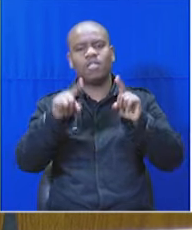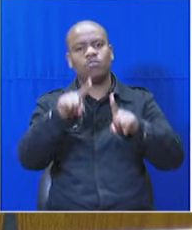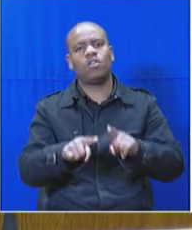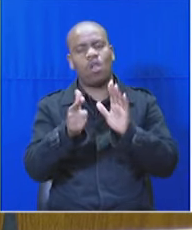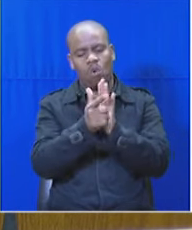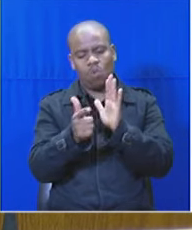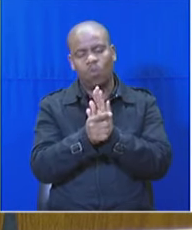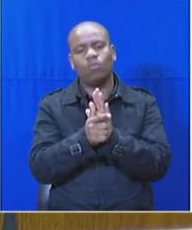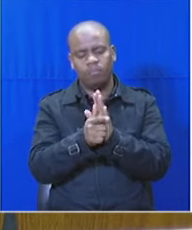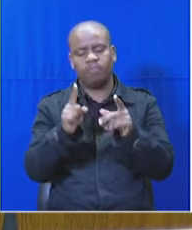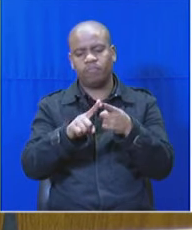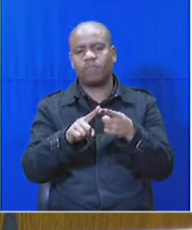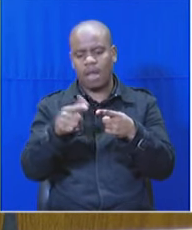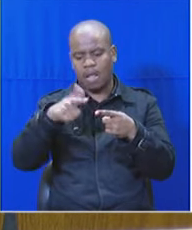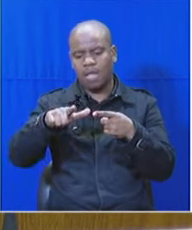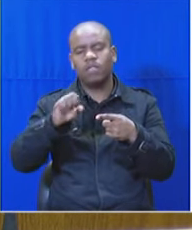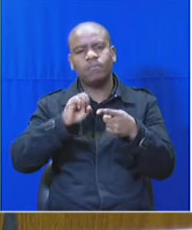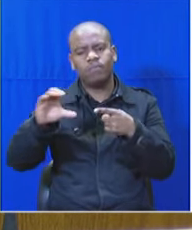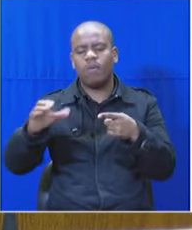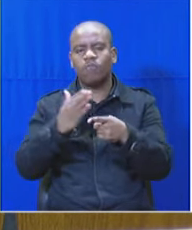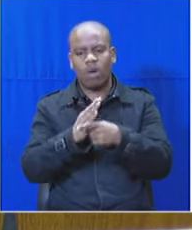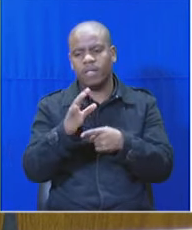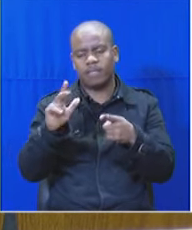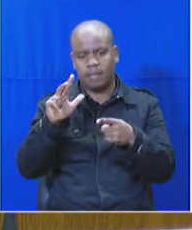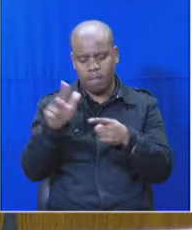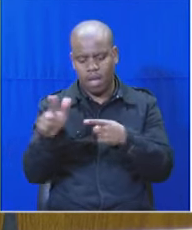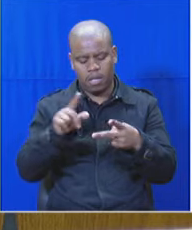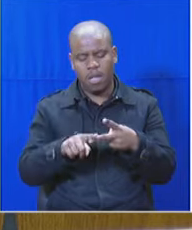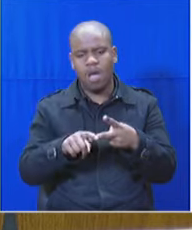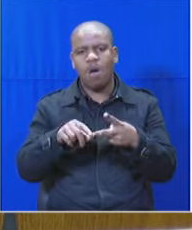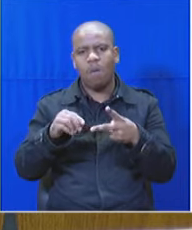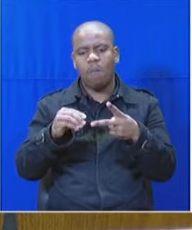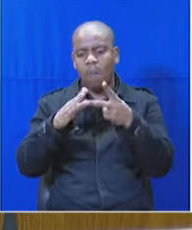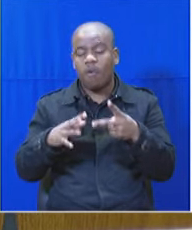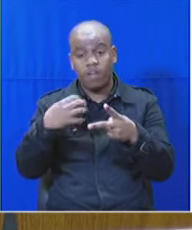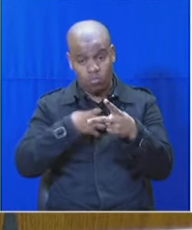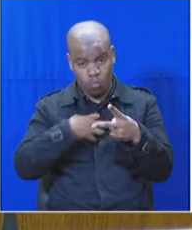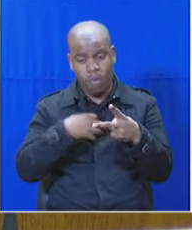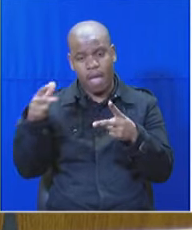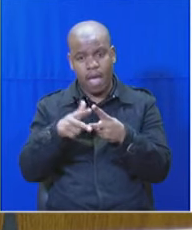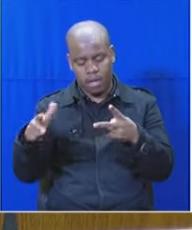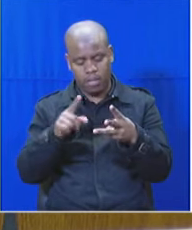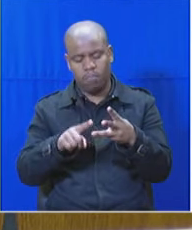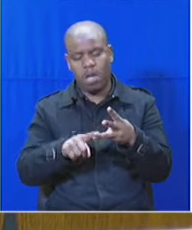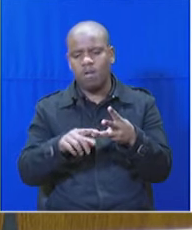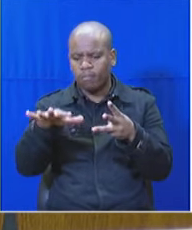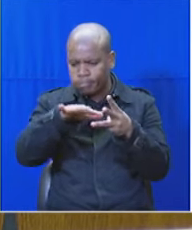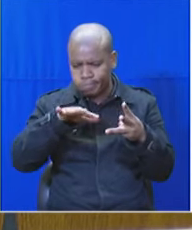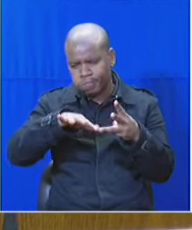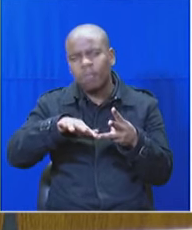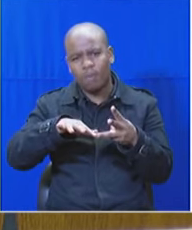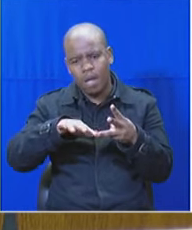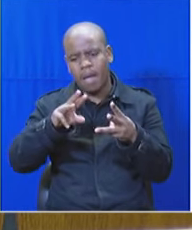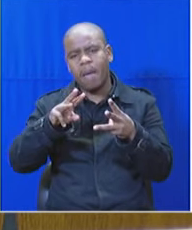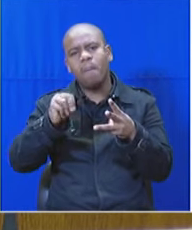Management, Restitution of the Land Rights Amendment Act, Property Valuation Act, and the Geomatics Profession Act. These are